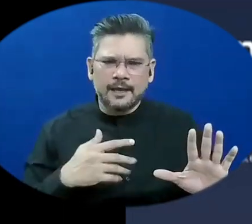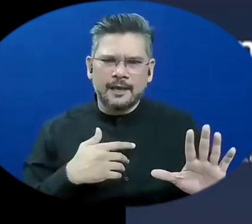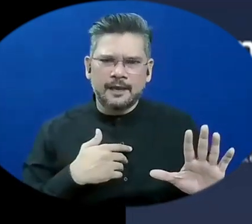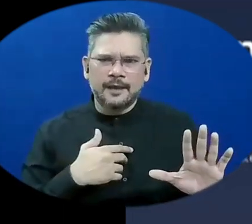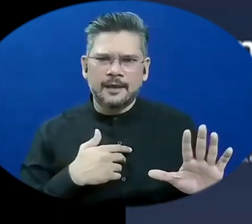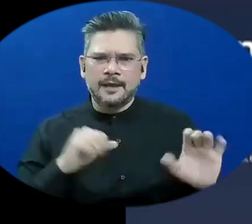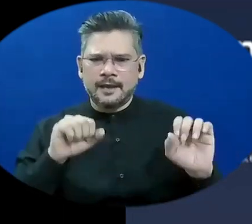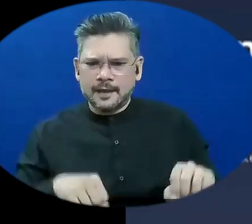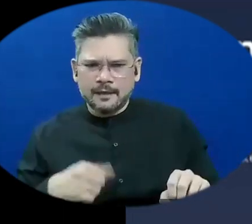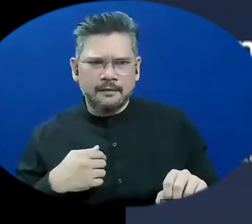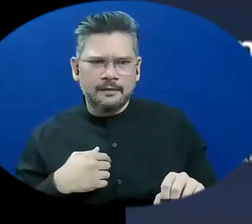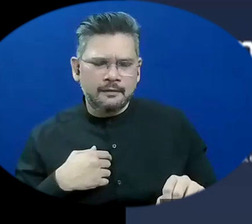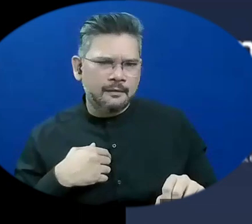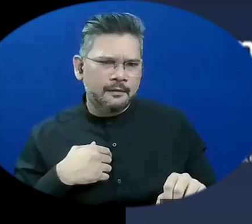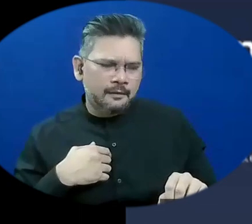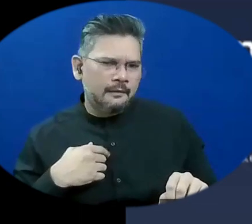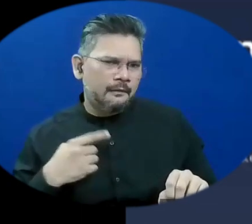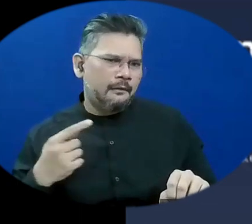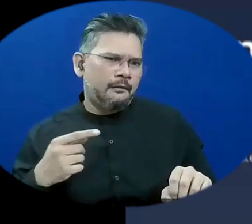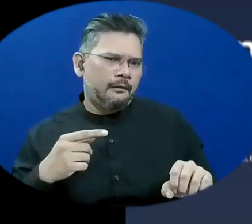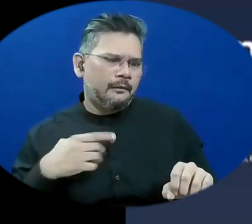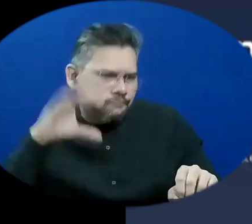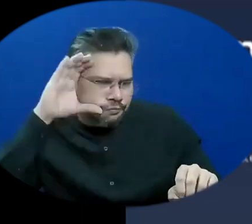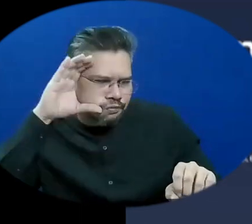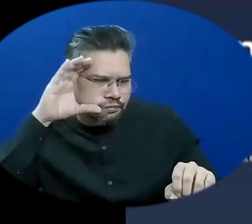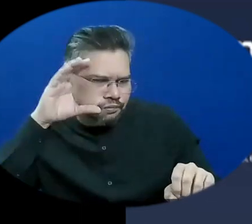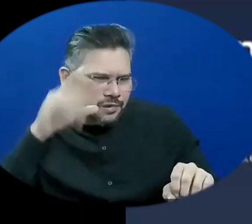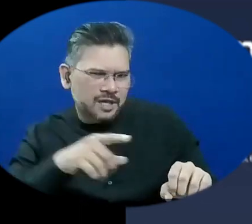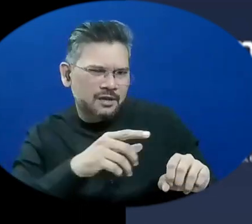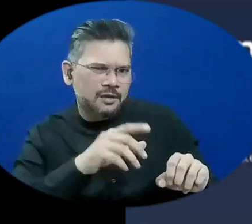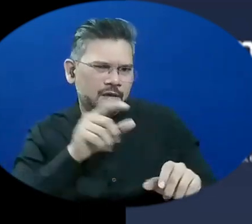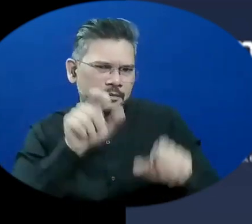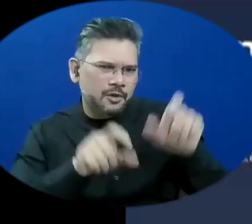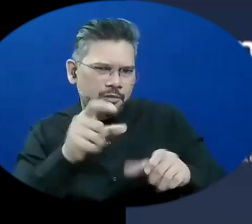here in our stories is that we're suddenly